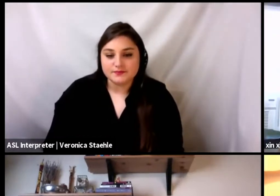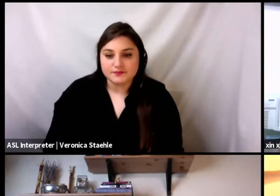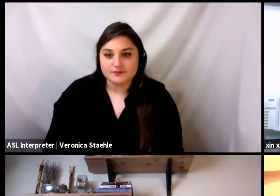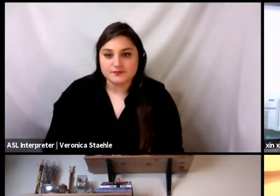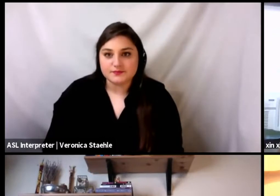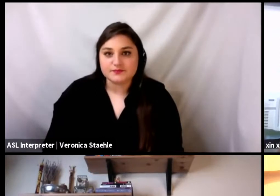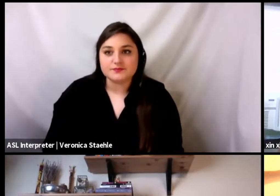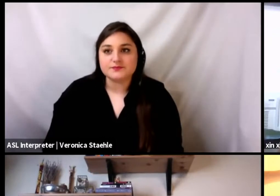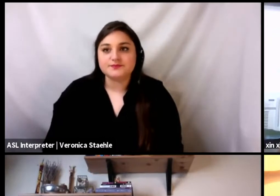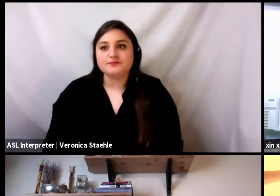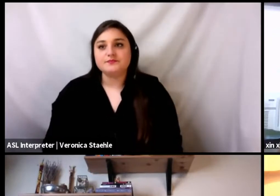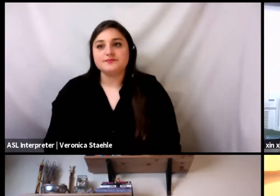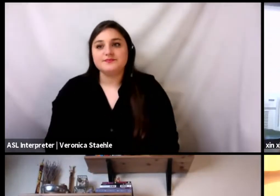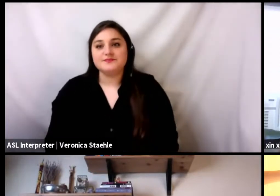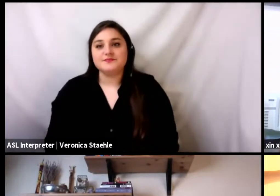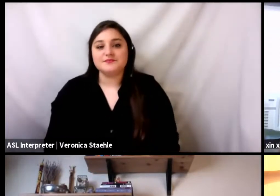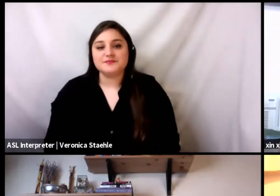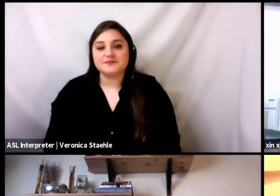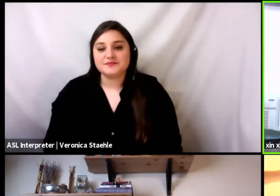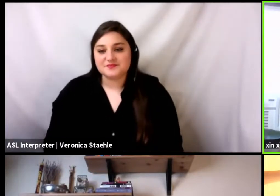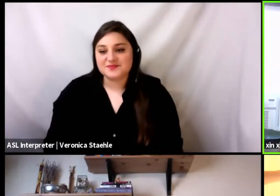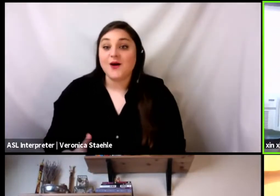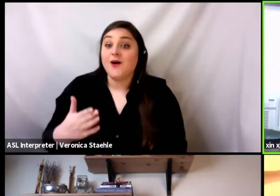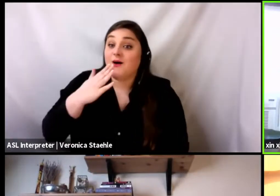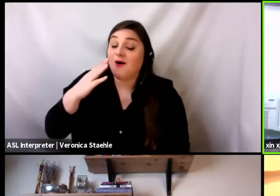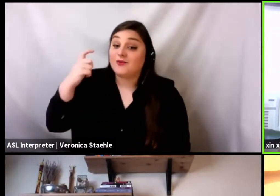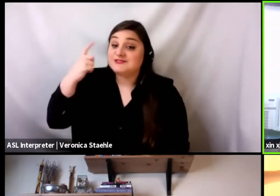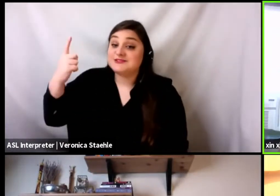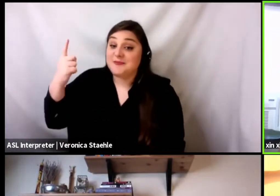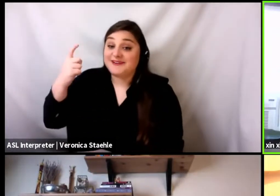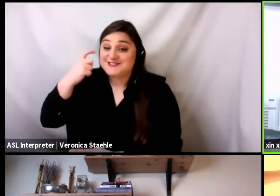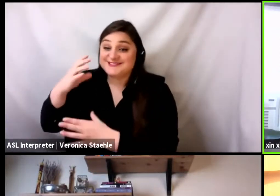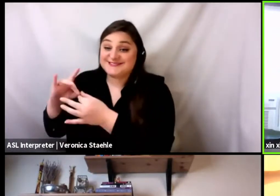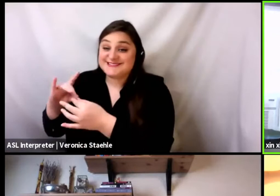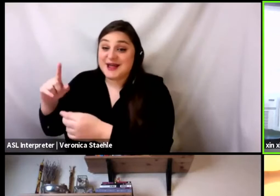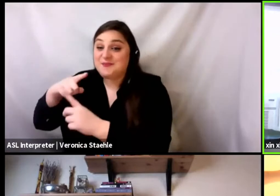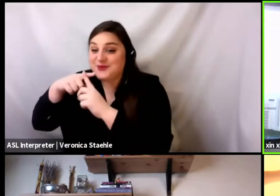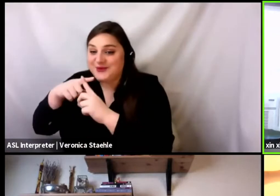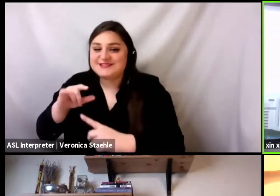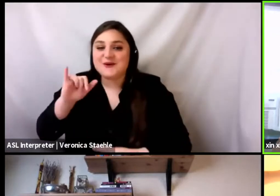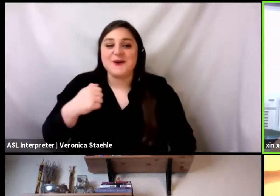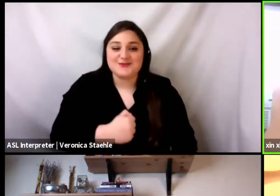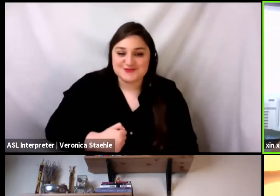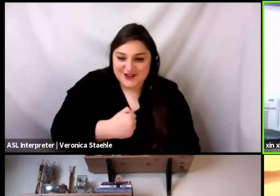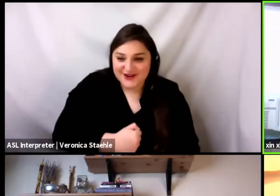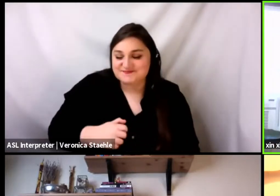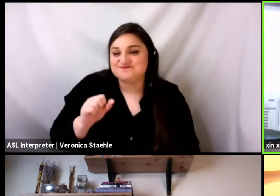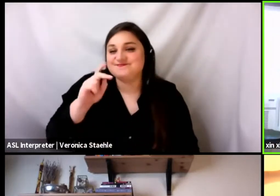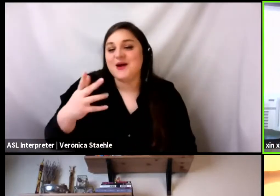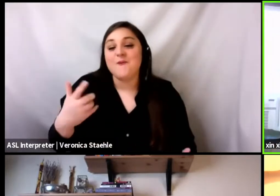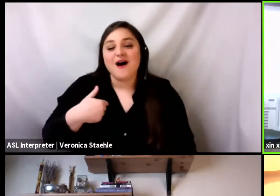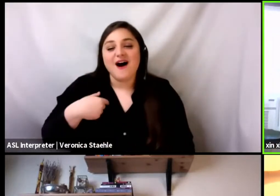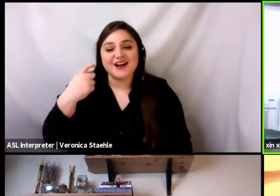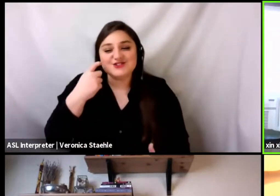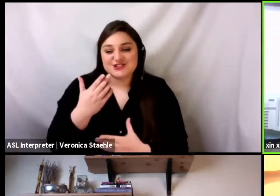You just became muted. Oops, sorry. That happens. Okay, so that what I just shared inside the